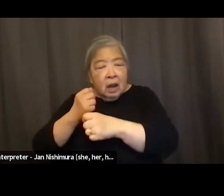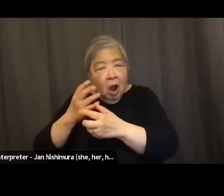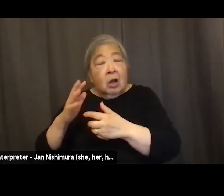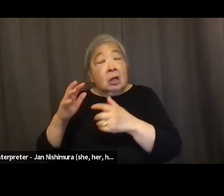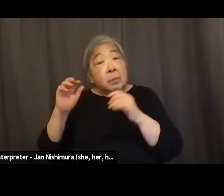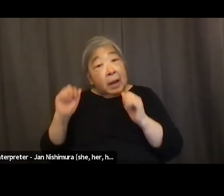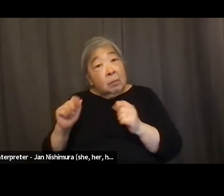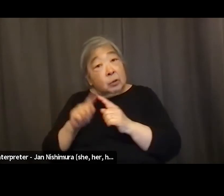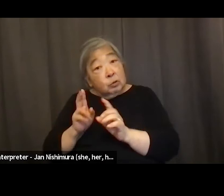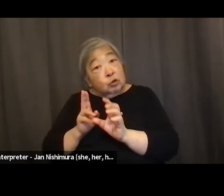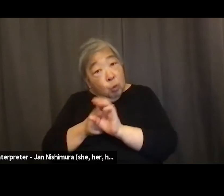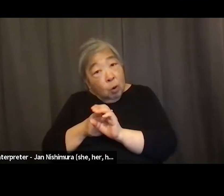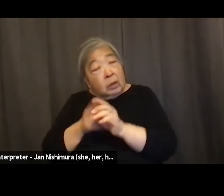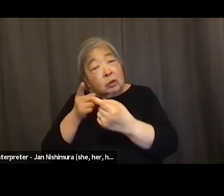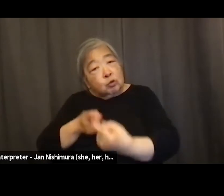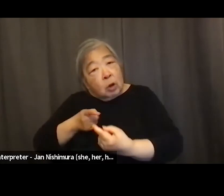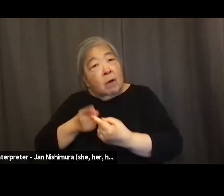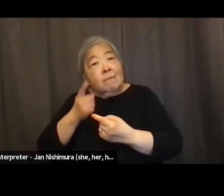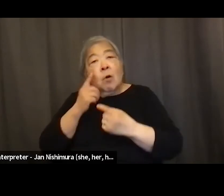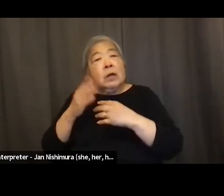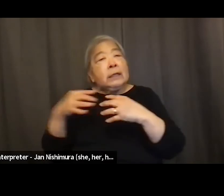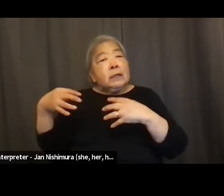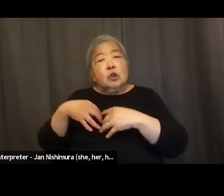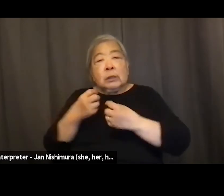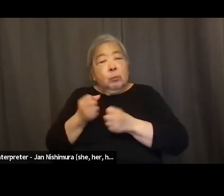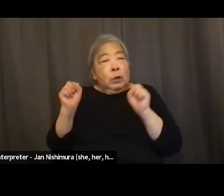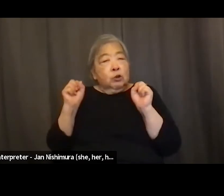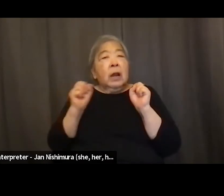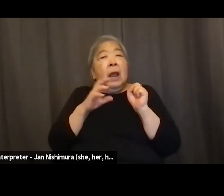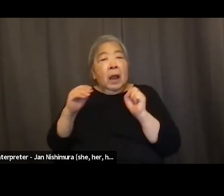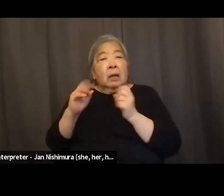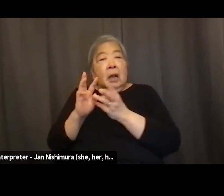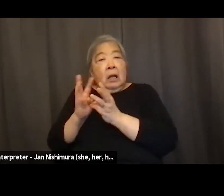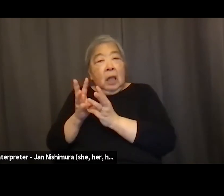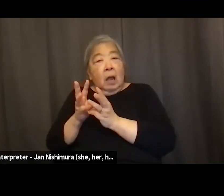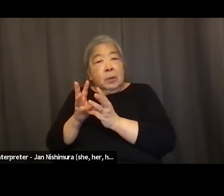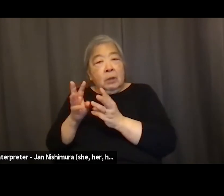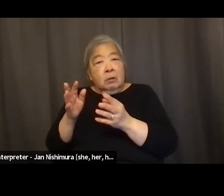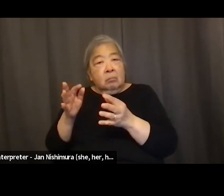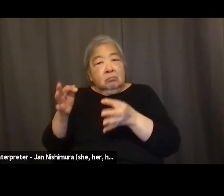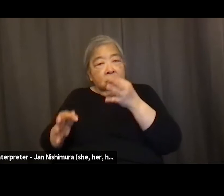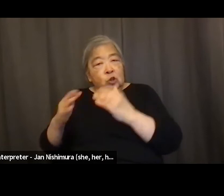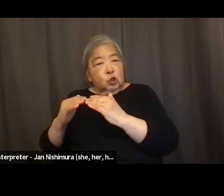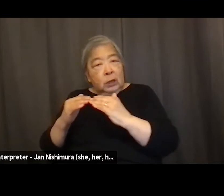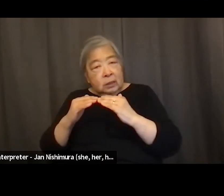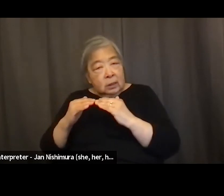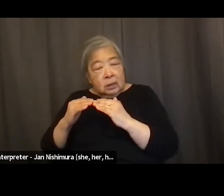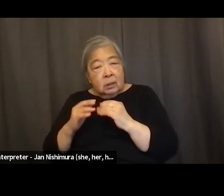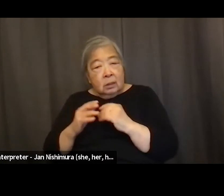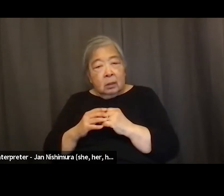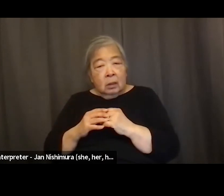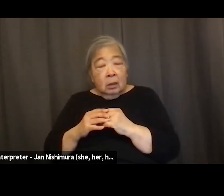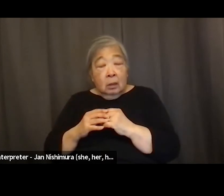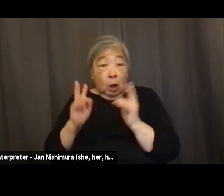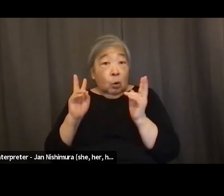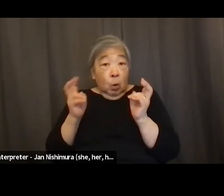able to join the struggle for Indigenous liberation as well as climate justice. And a quote that I want to